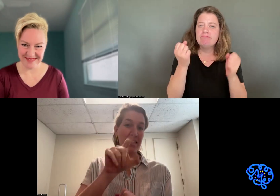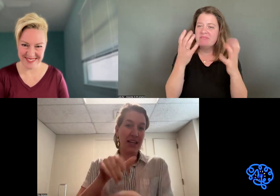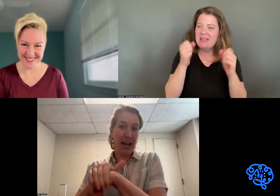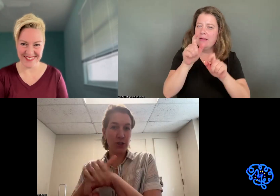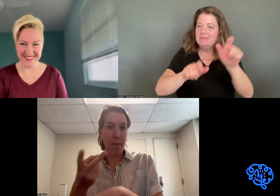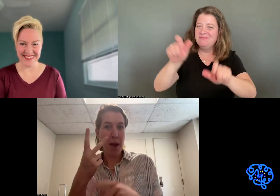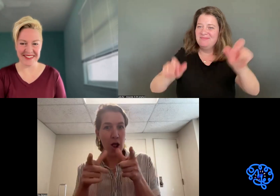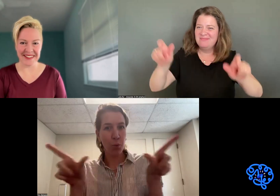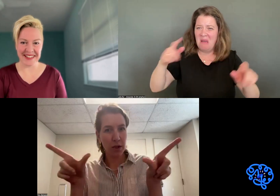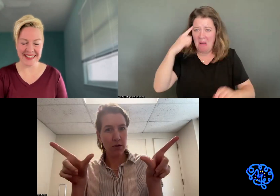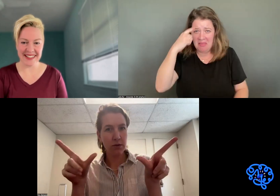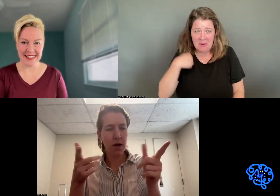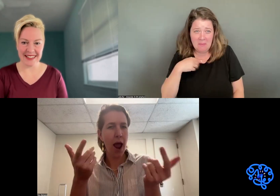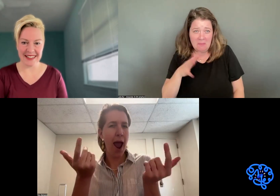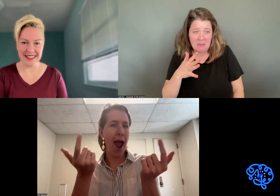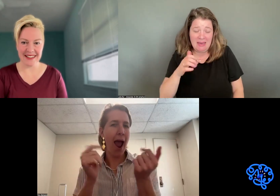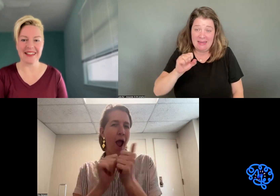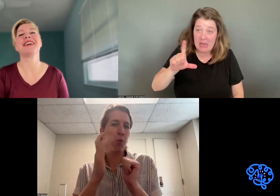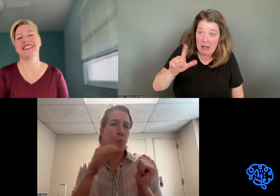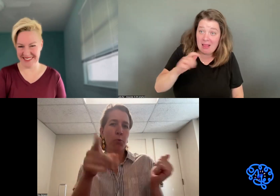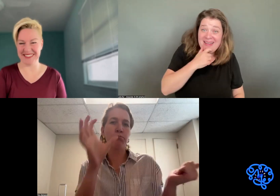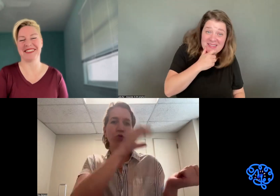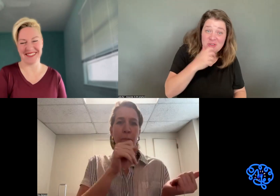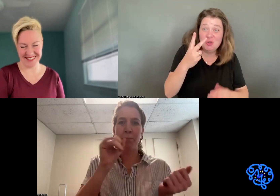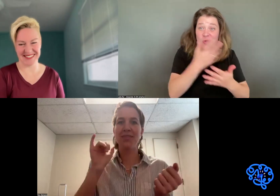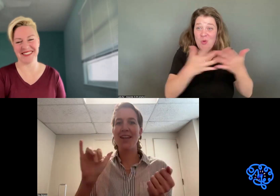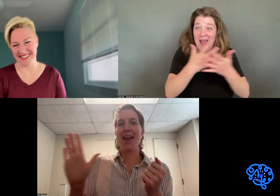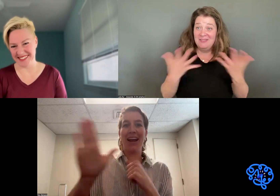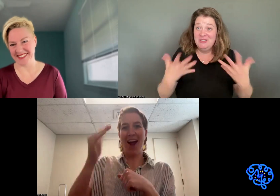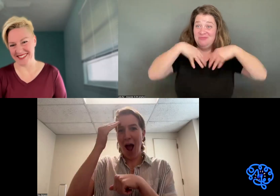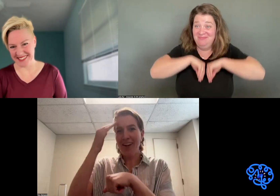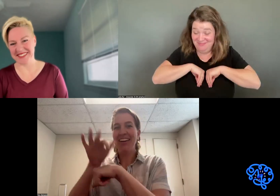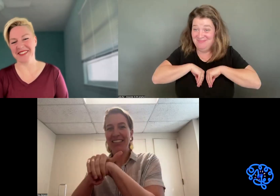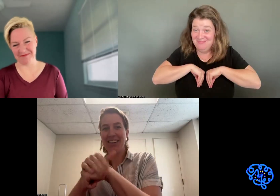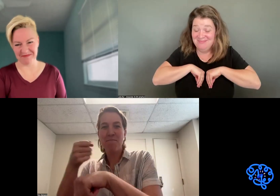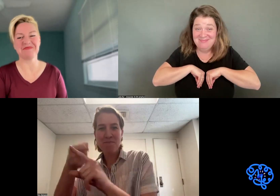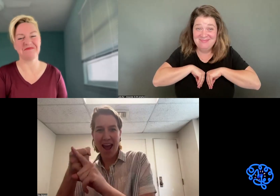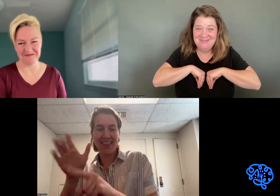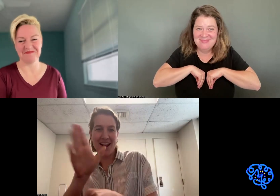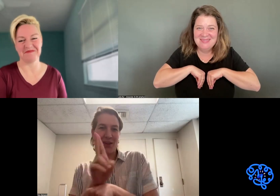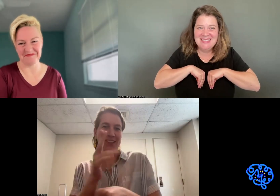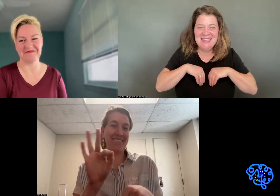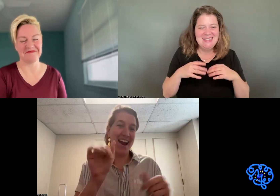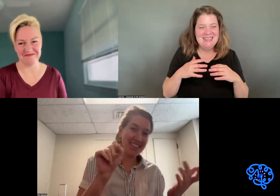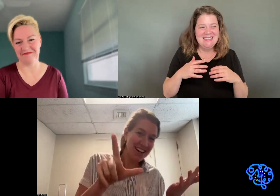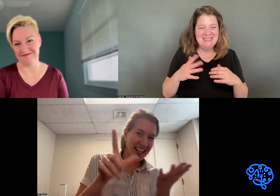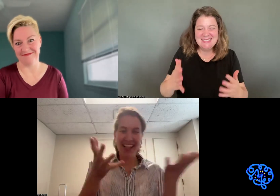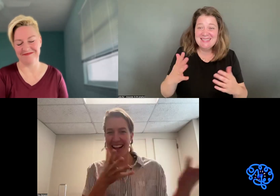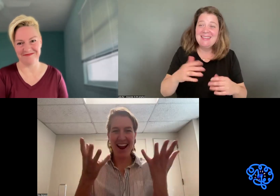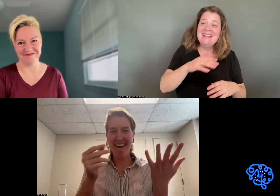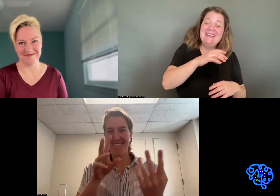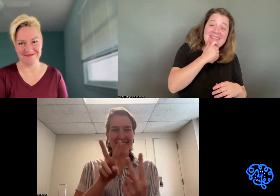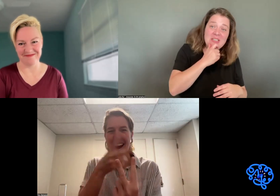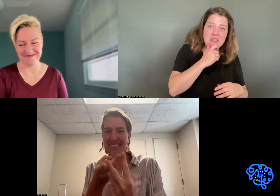guess, would be effectively ASL English bilinguals. How would you make any assumptions about their knowledge of English and how that